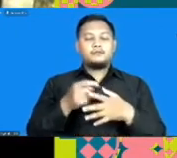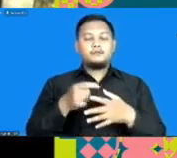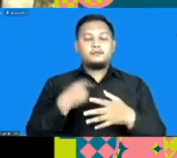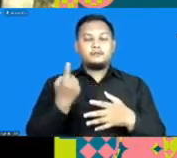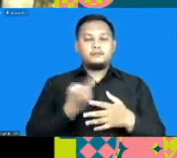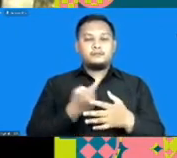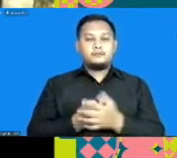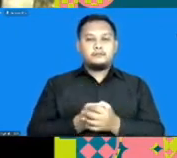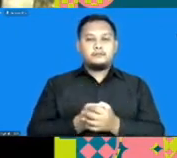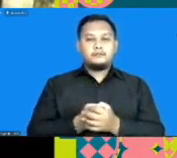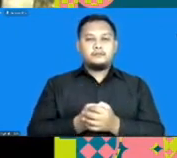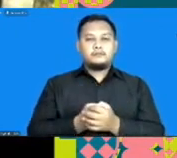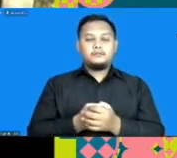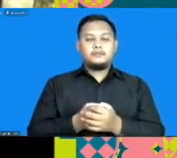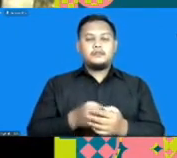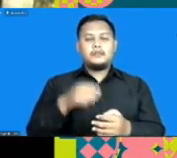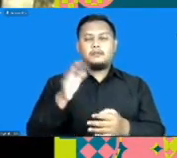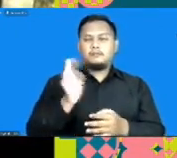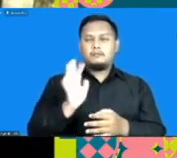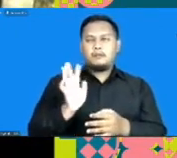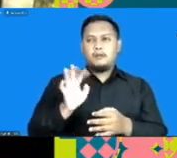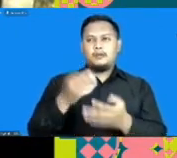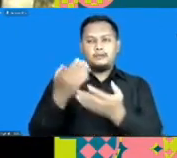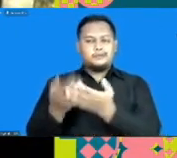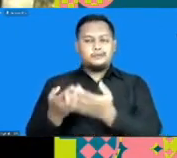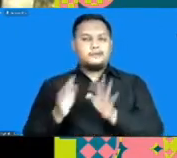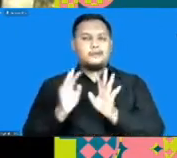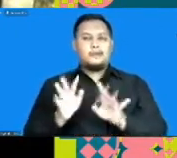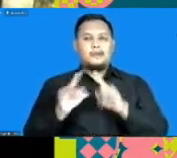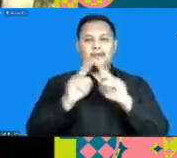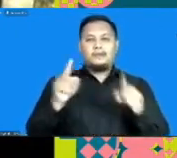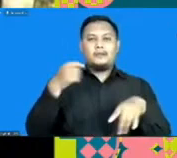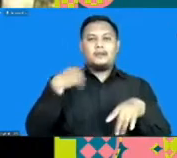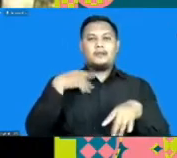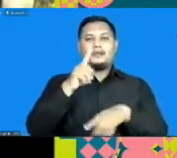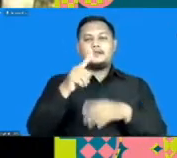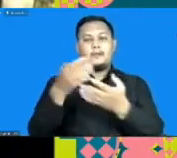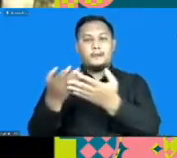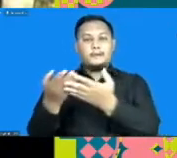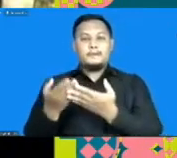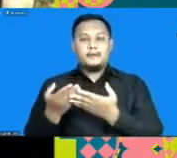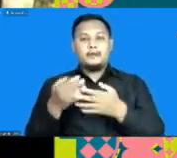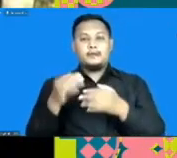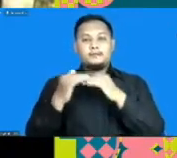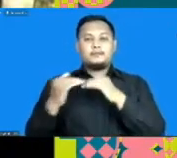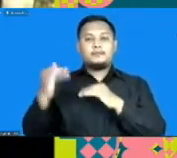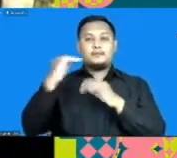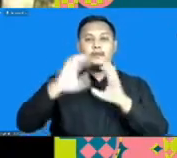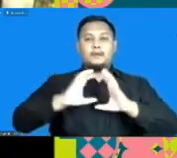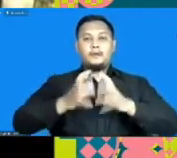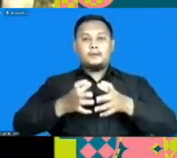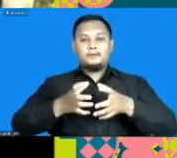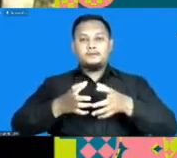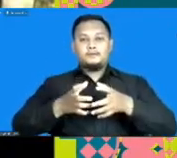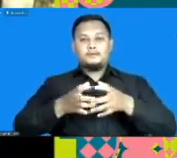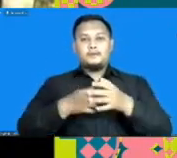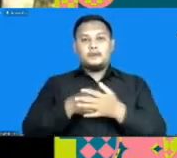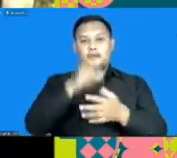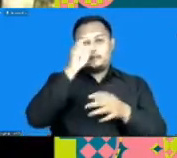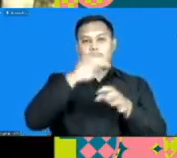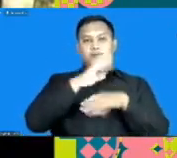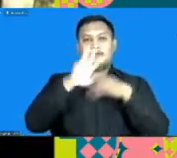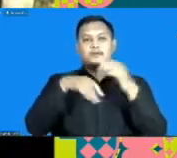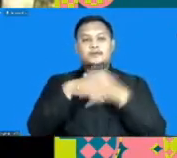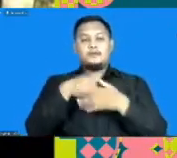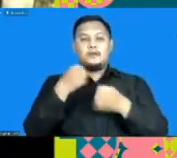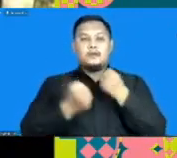created this global acceptance toward those values-based movements and values-based approaches.